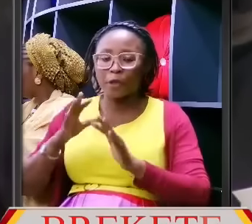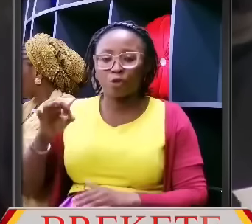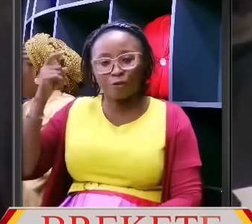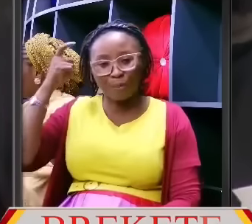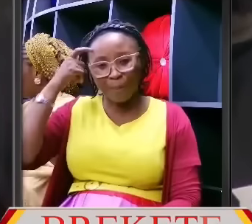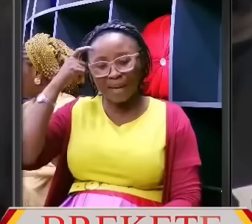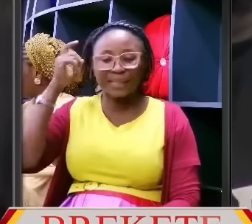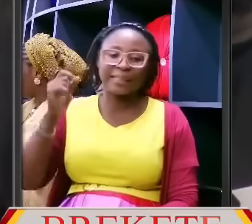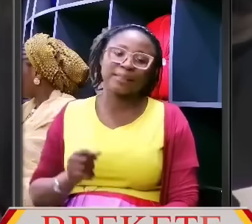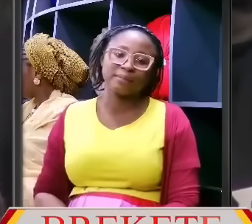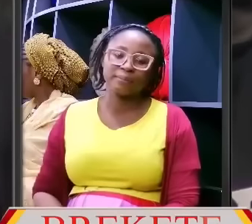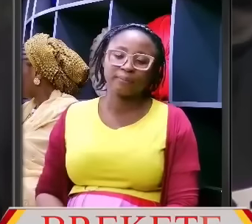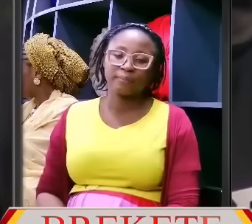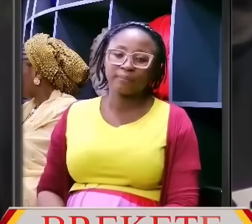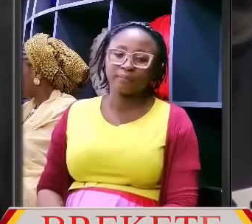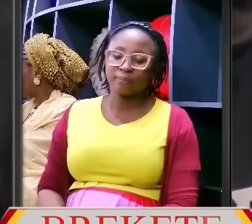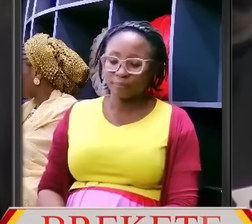too.